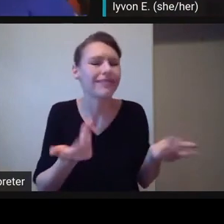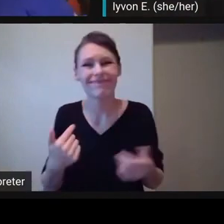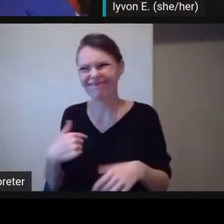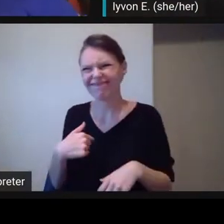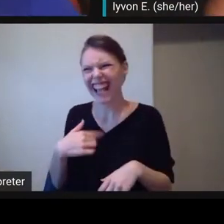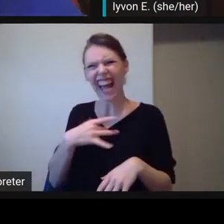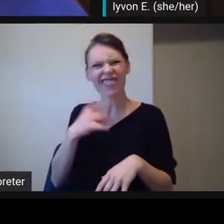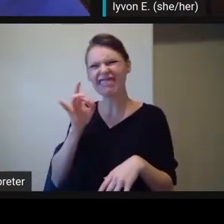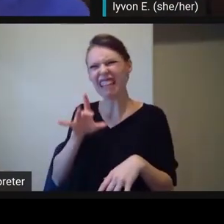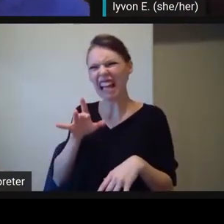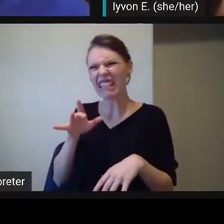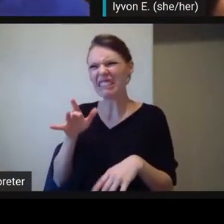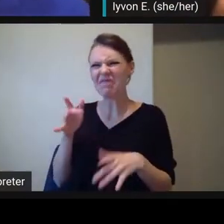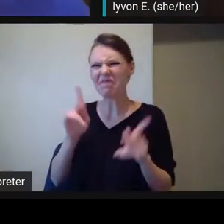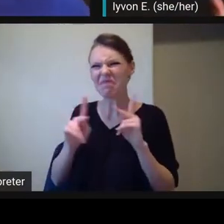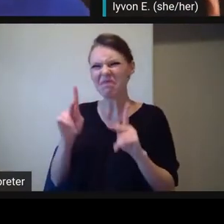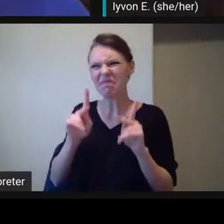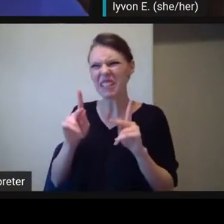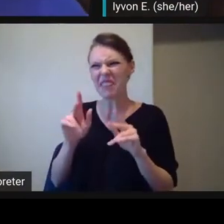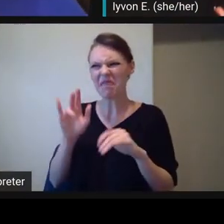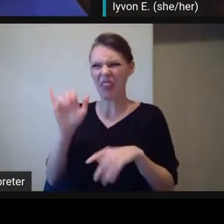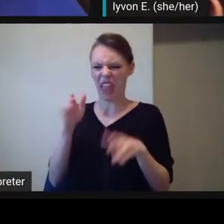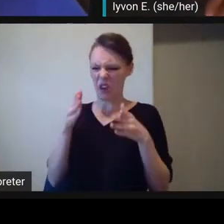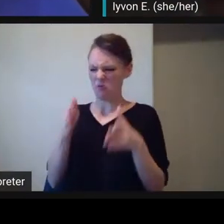do. I do.